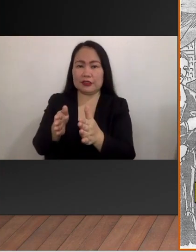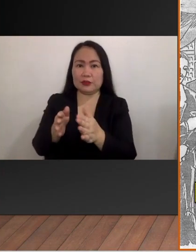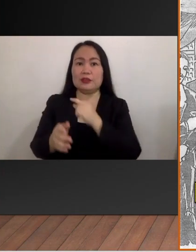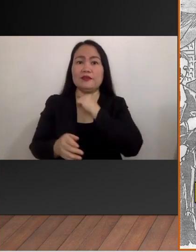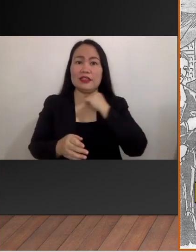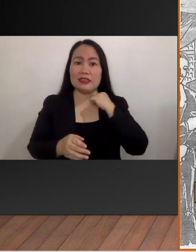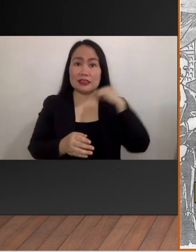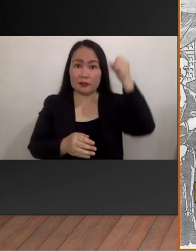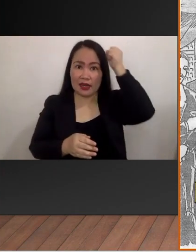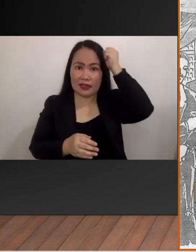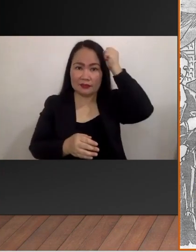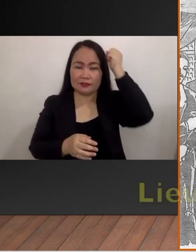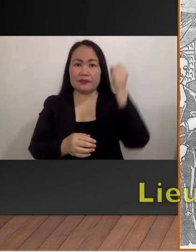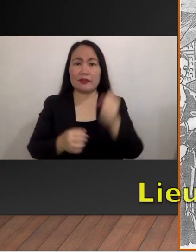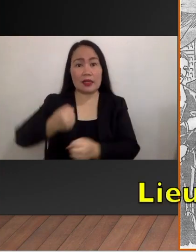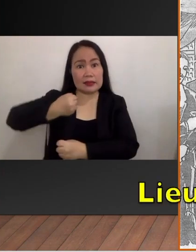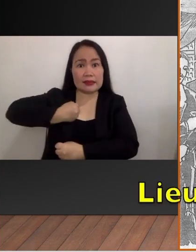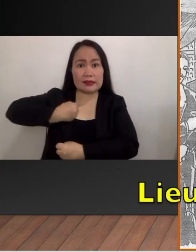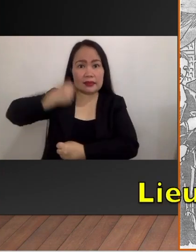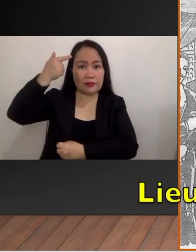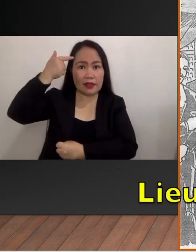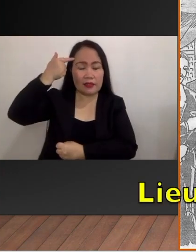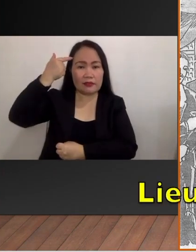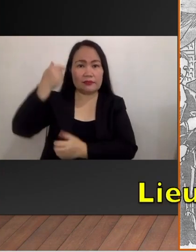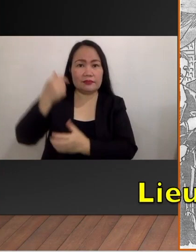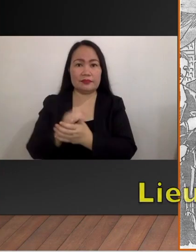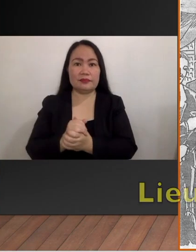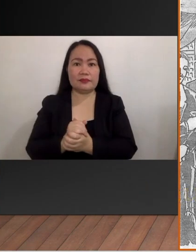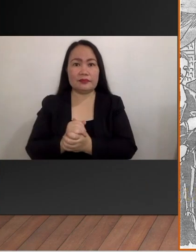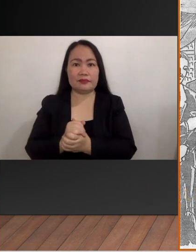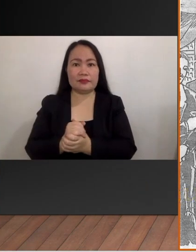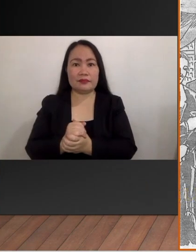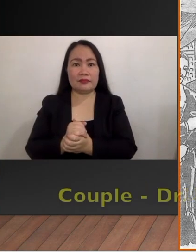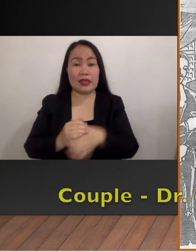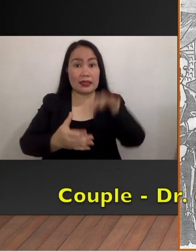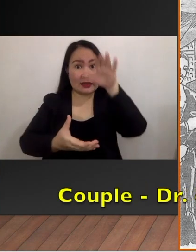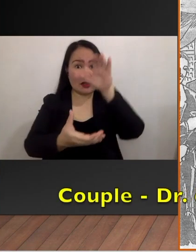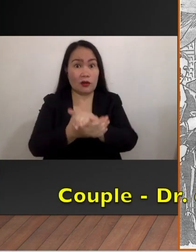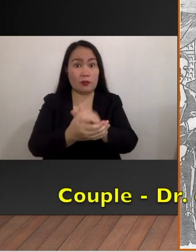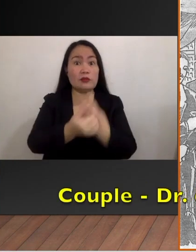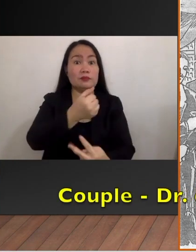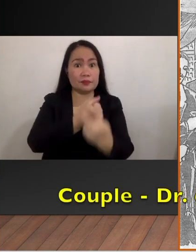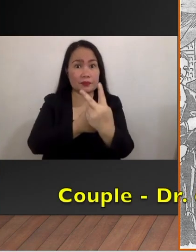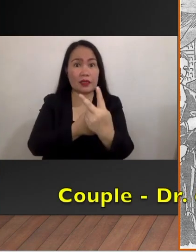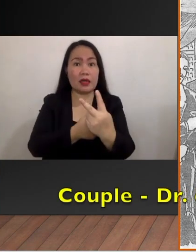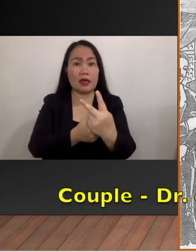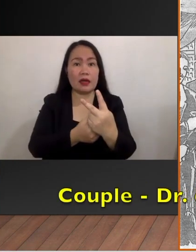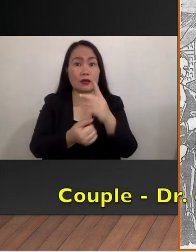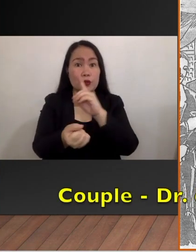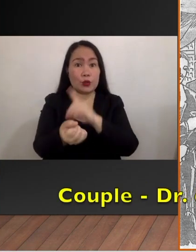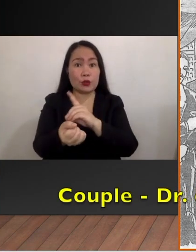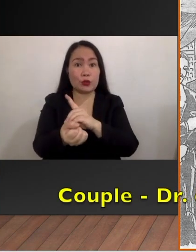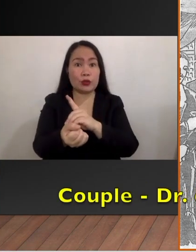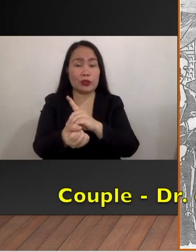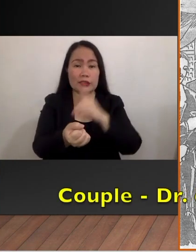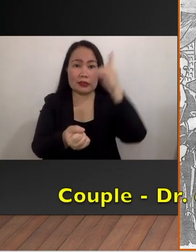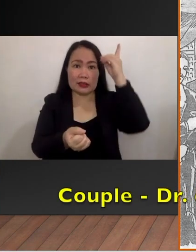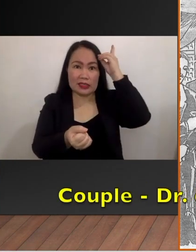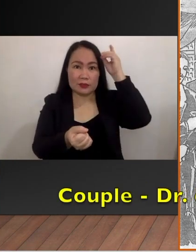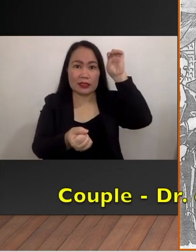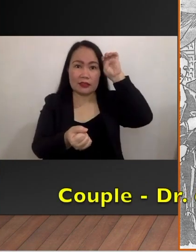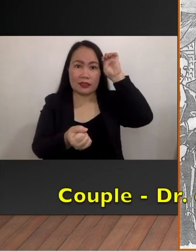Padre Sibayla, Lieutenant Guevara, the couple Dr.